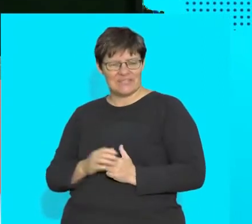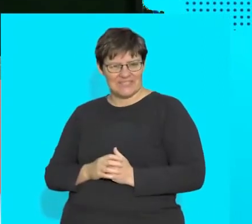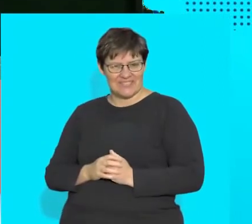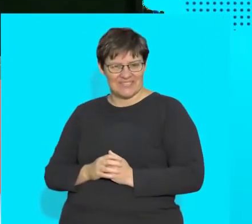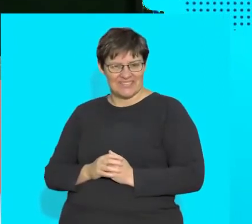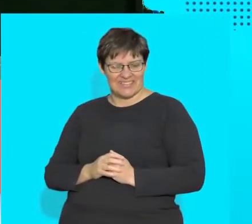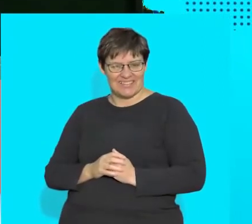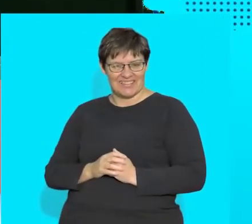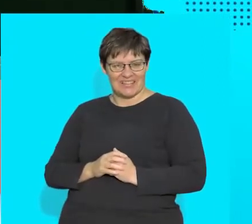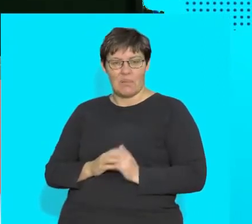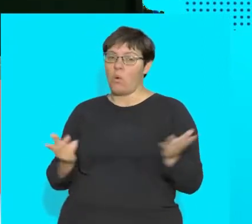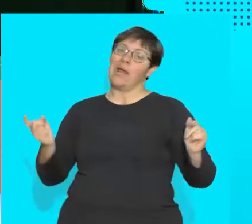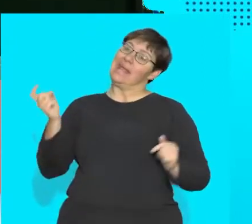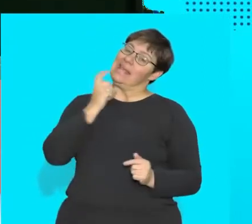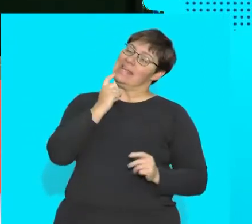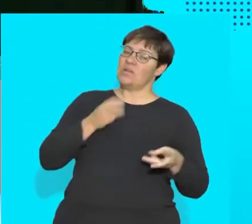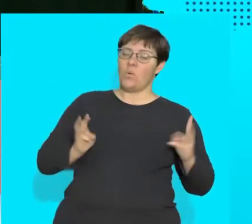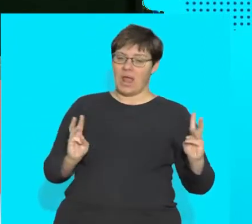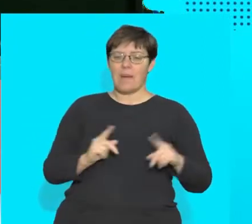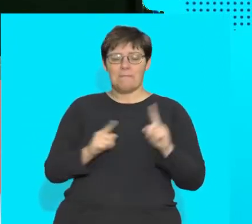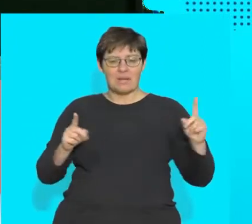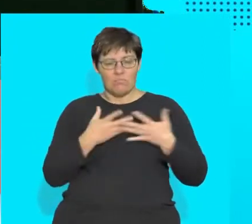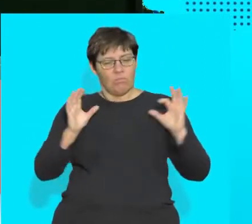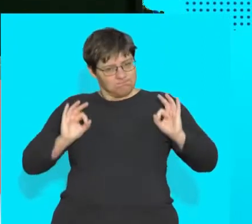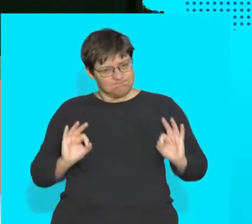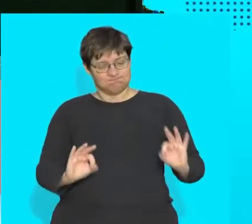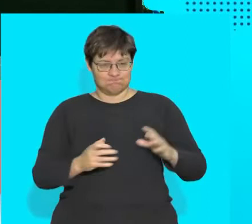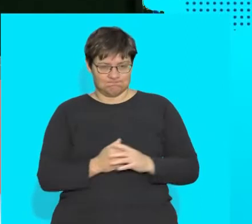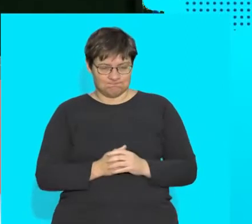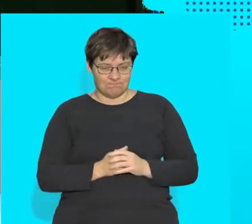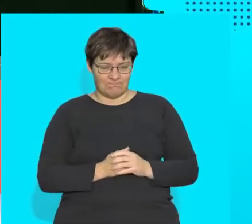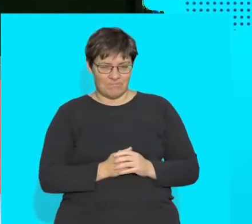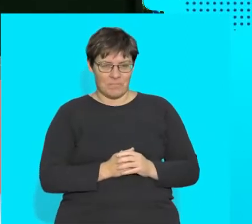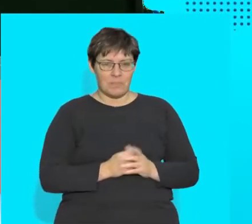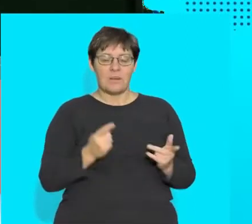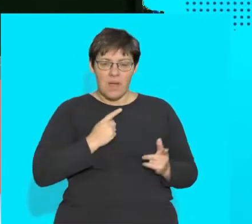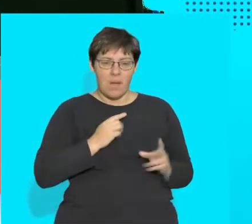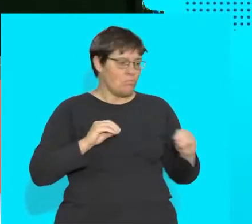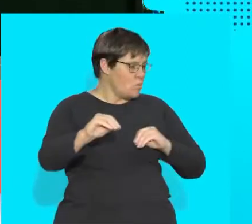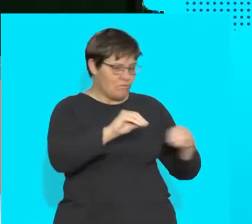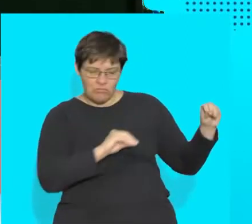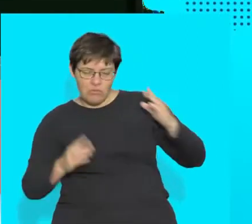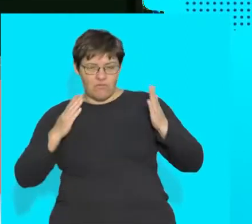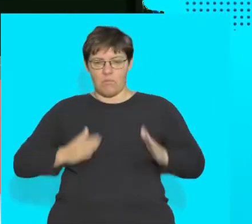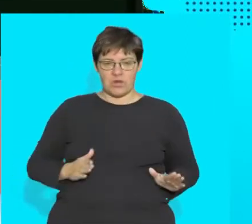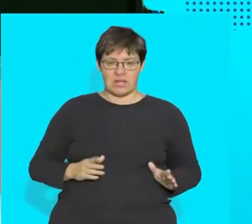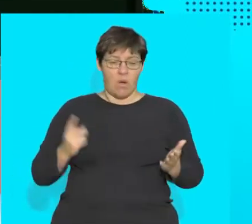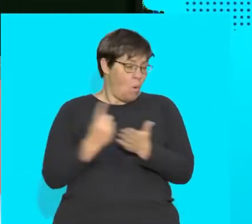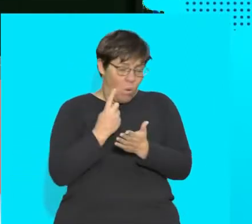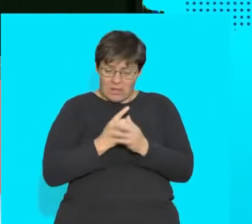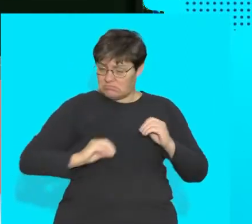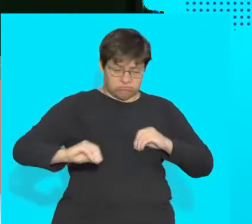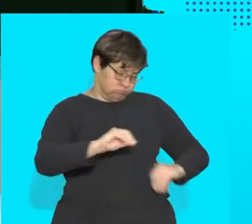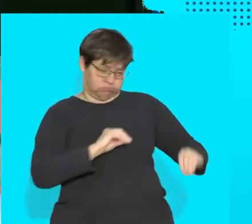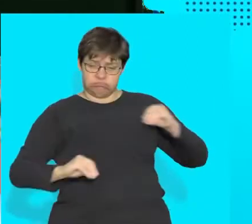it's not so much about the easiest way, but it's what is efficient. So I've got to move things around my body all of the